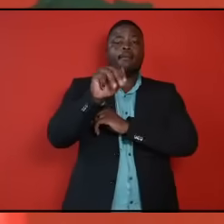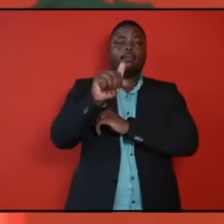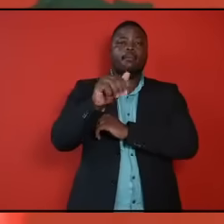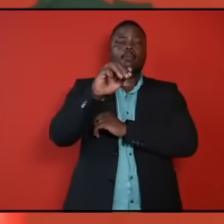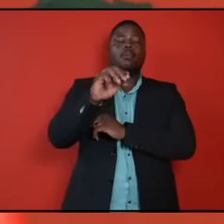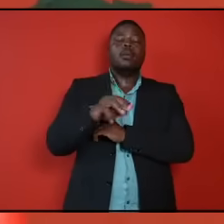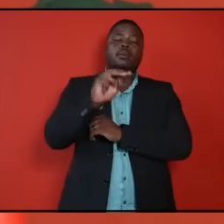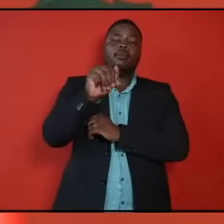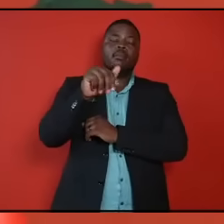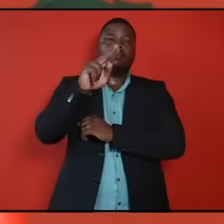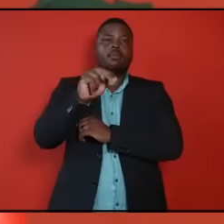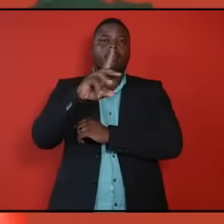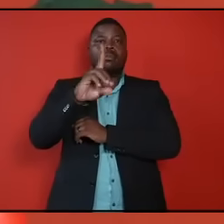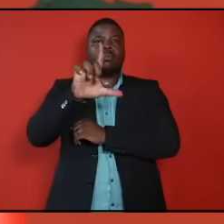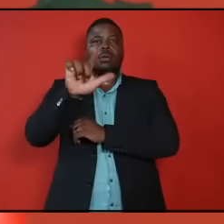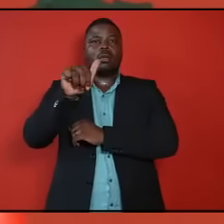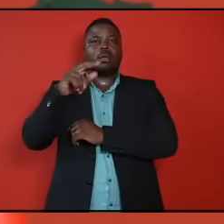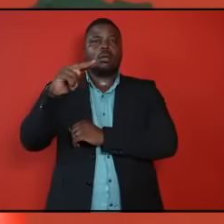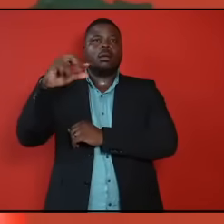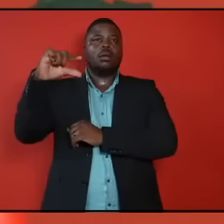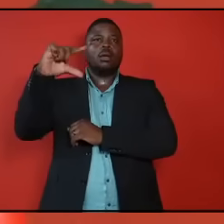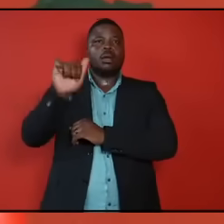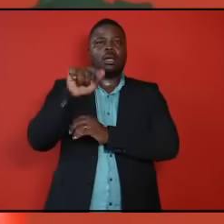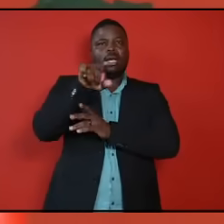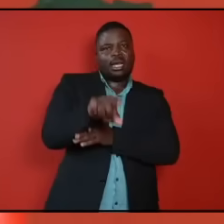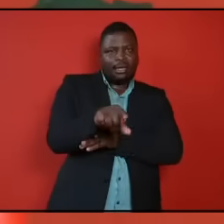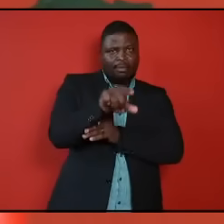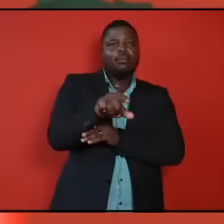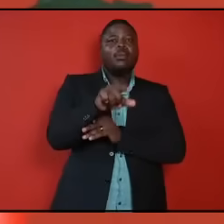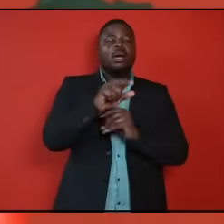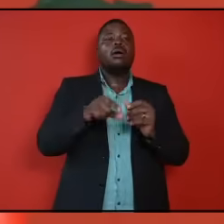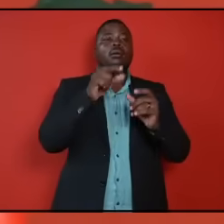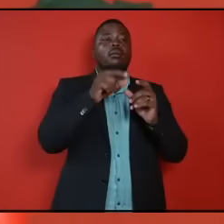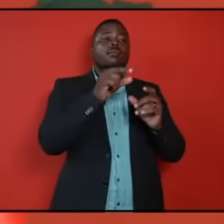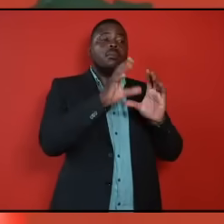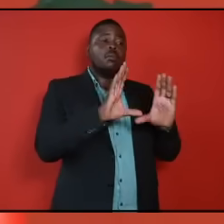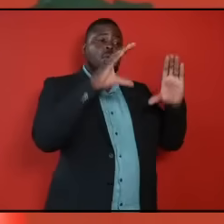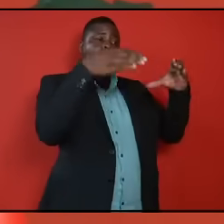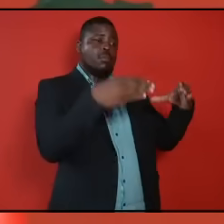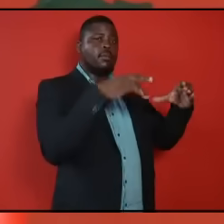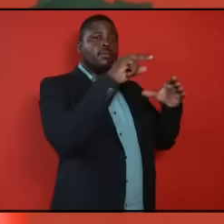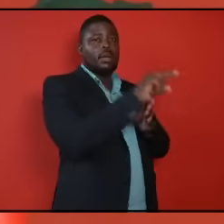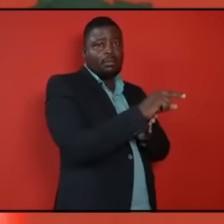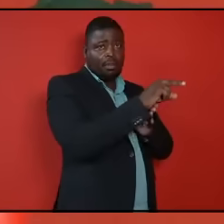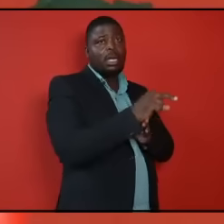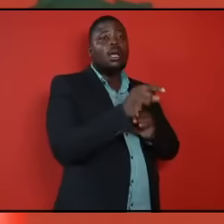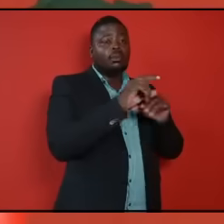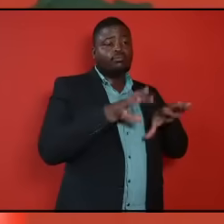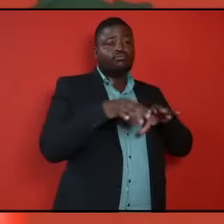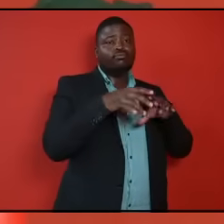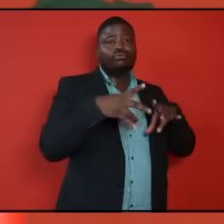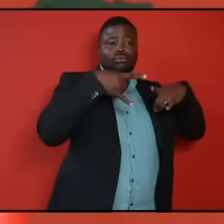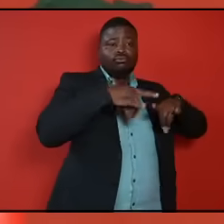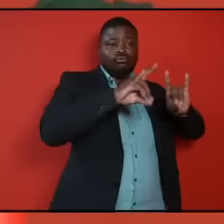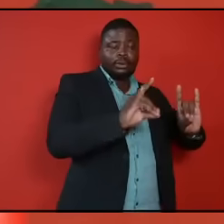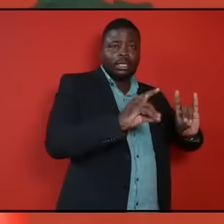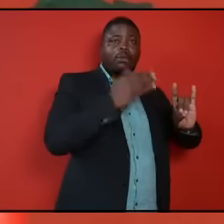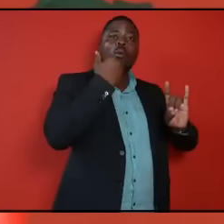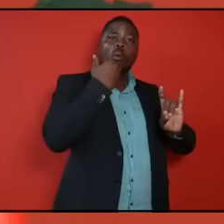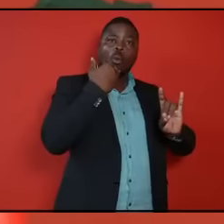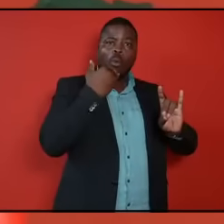Political Interference and Corruption in the Criminal Justice System, chaired by retired Justice